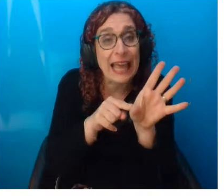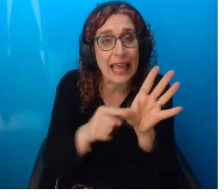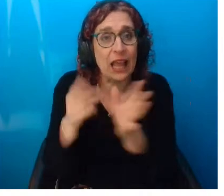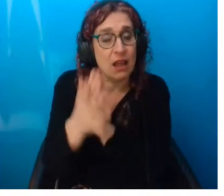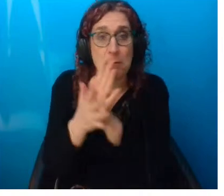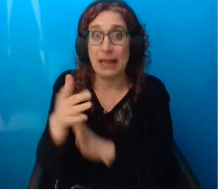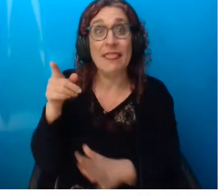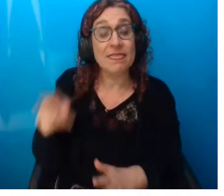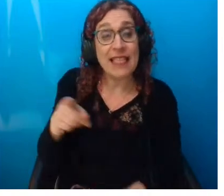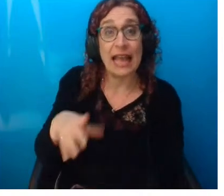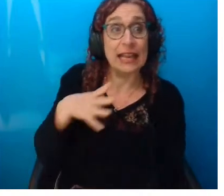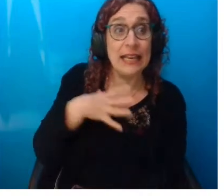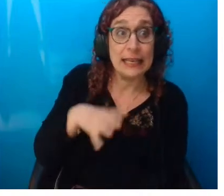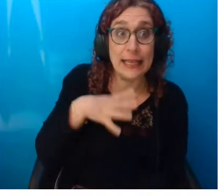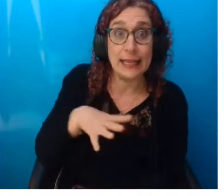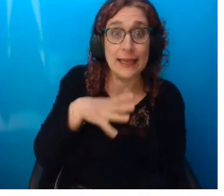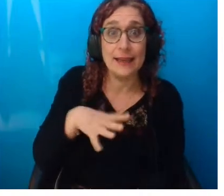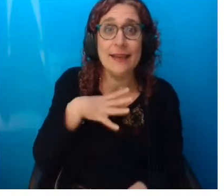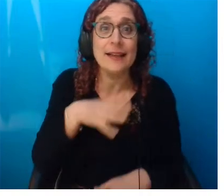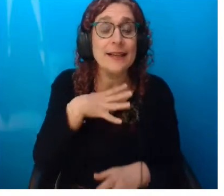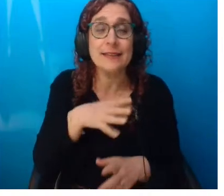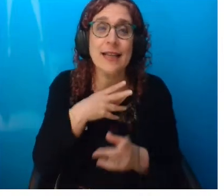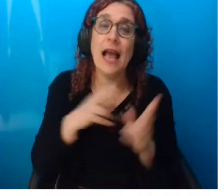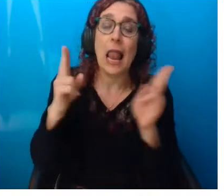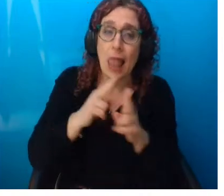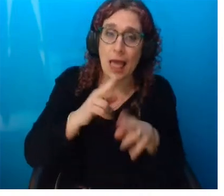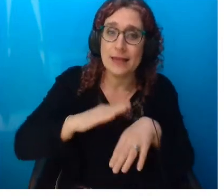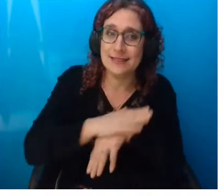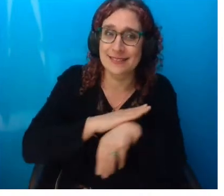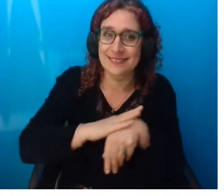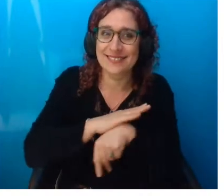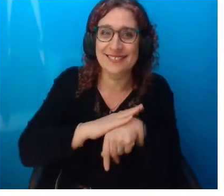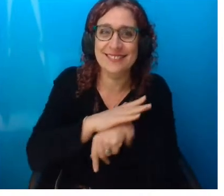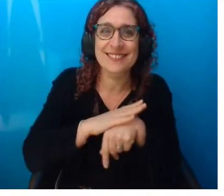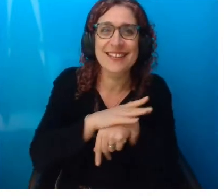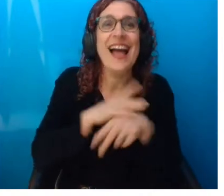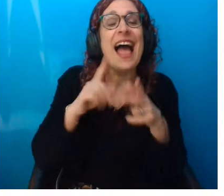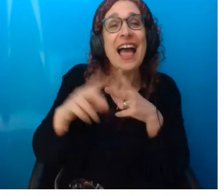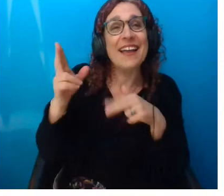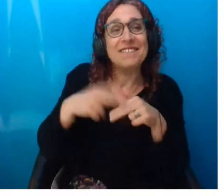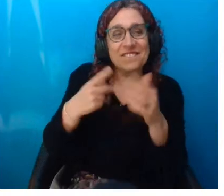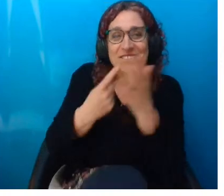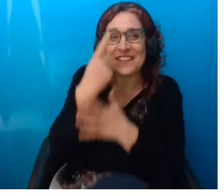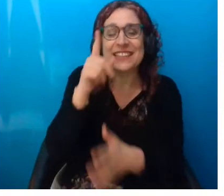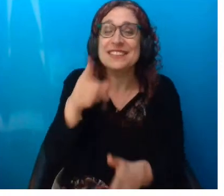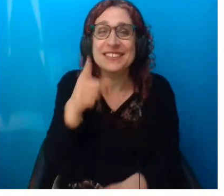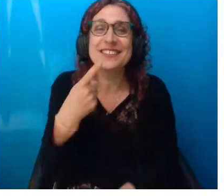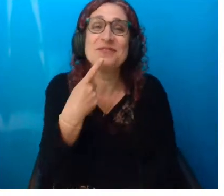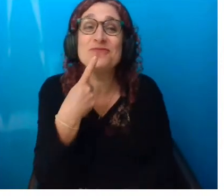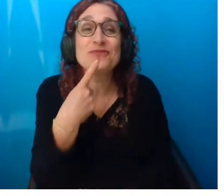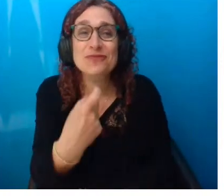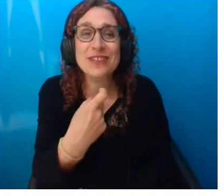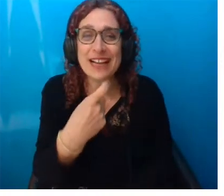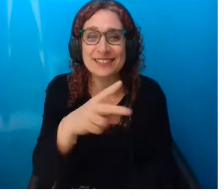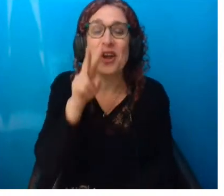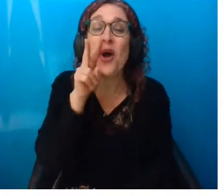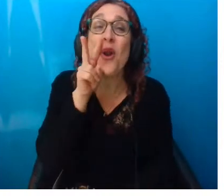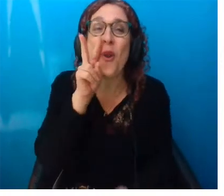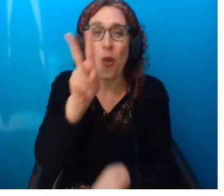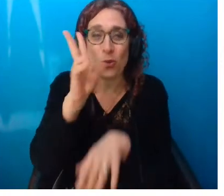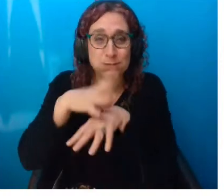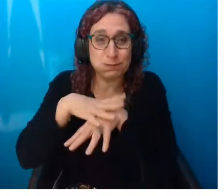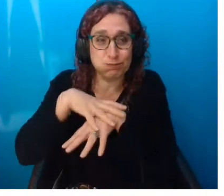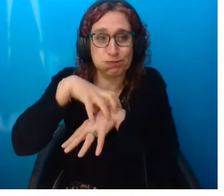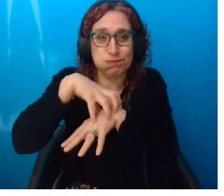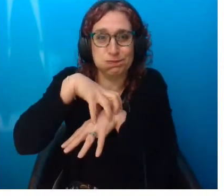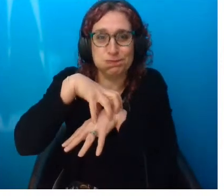dramatically. If the skin is very, very red and actually almost looks swollen with an acute flare